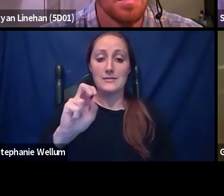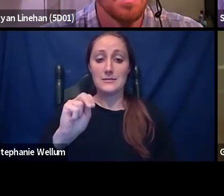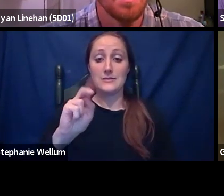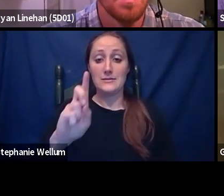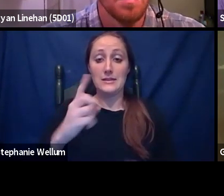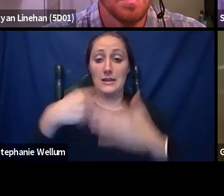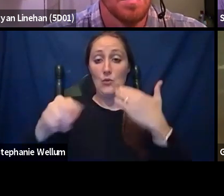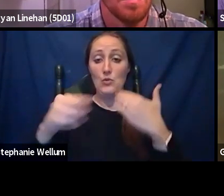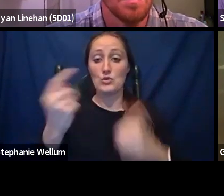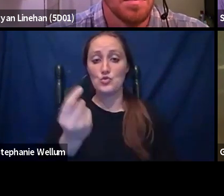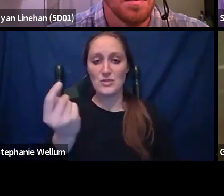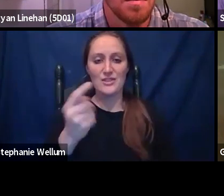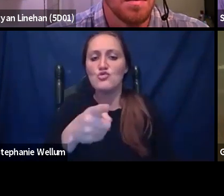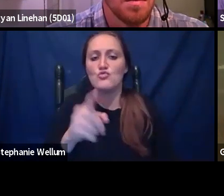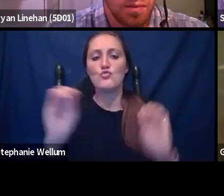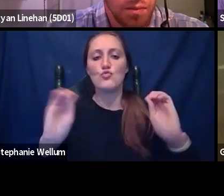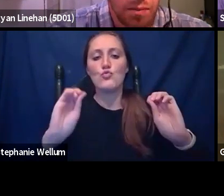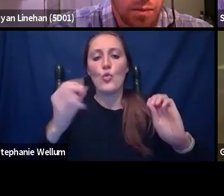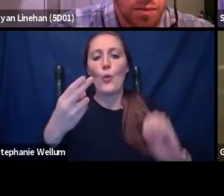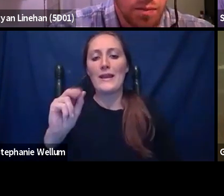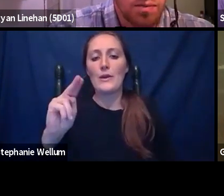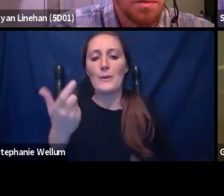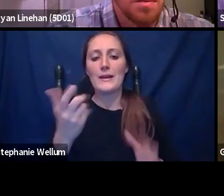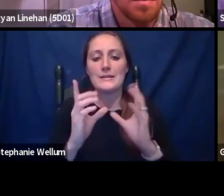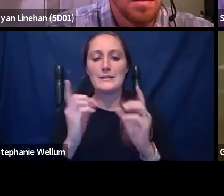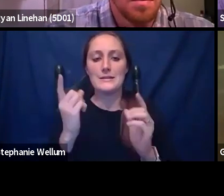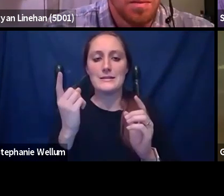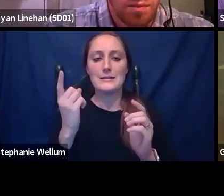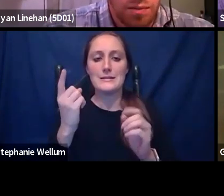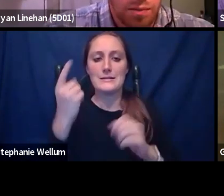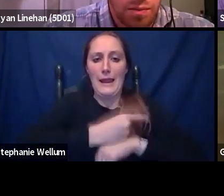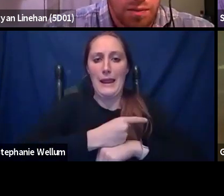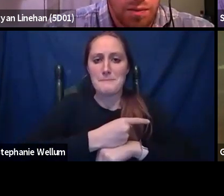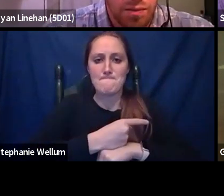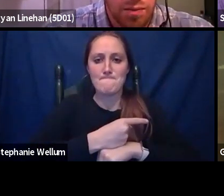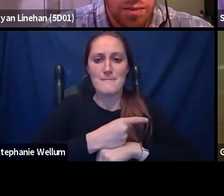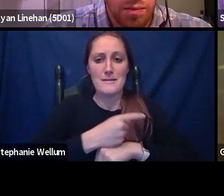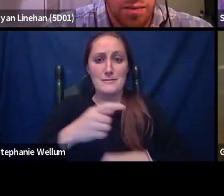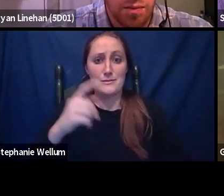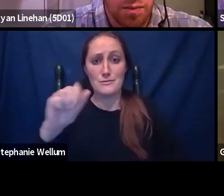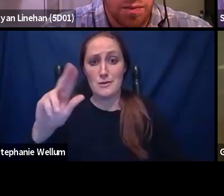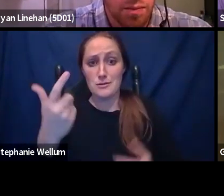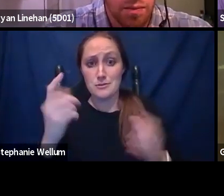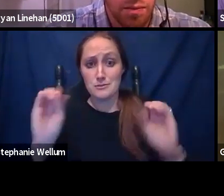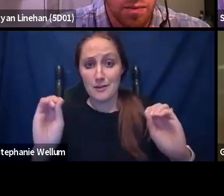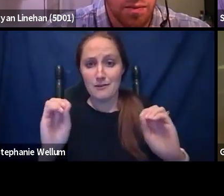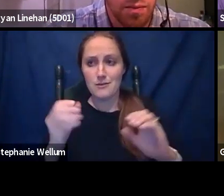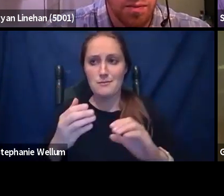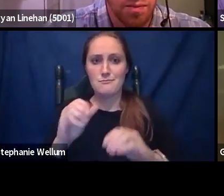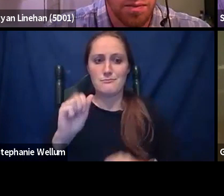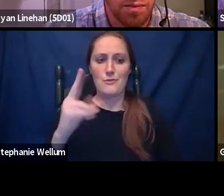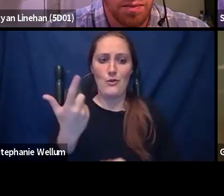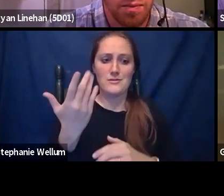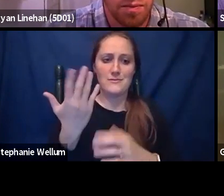date, it doesn't look like you have one in August, and they take a break after August 5th.